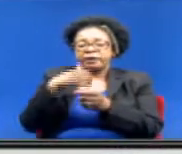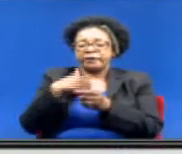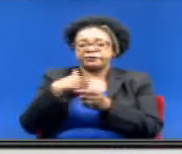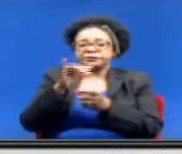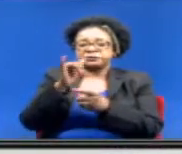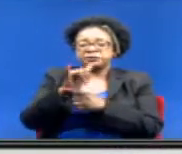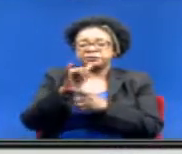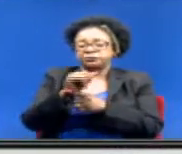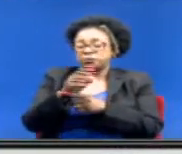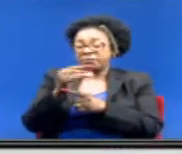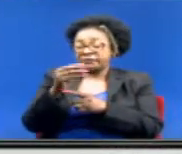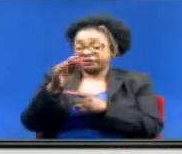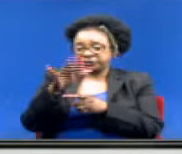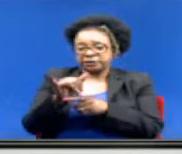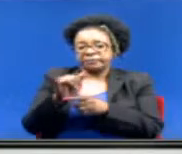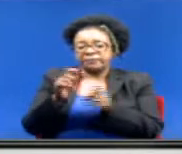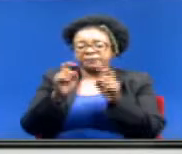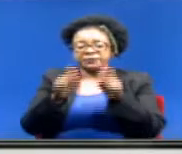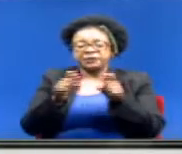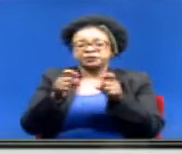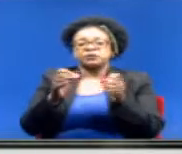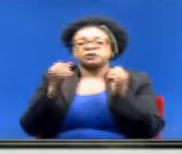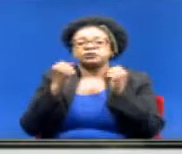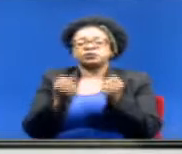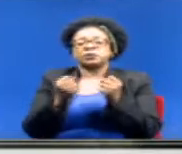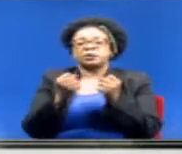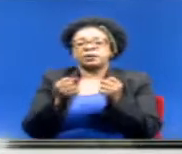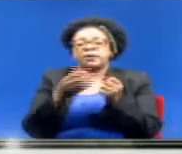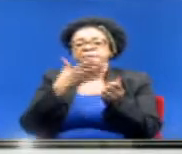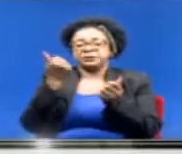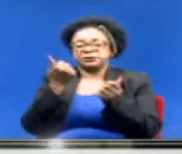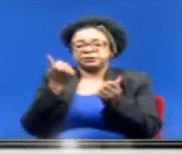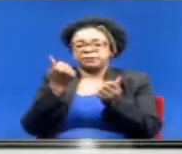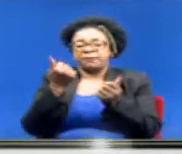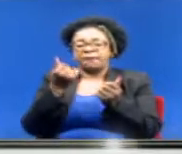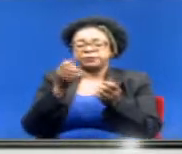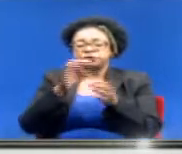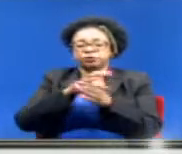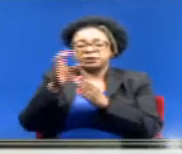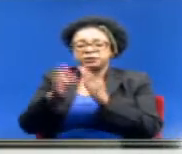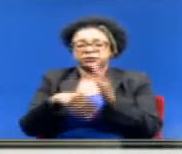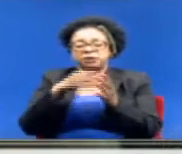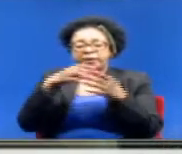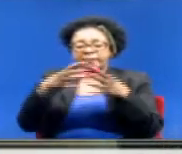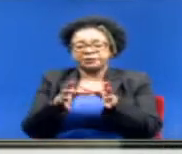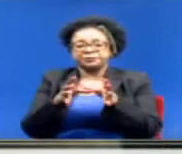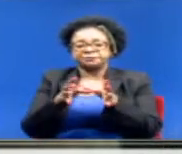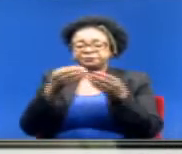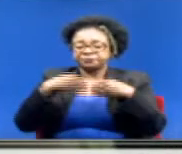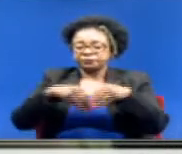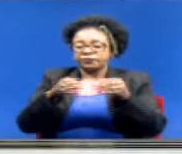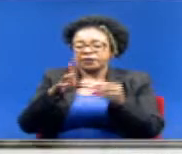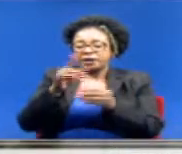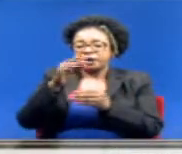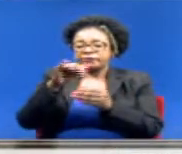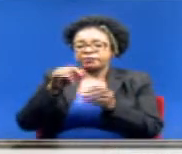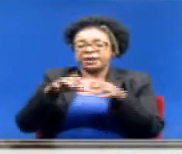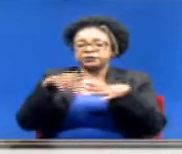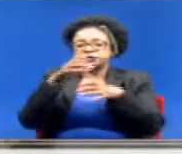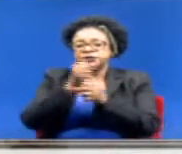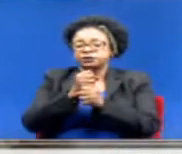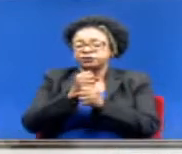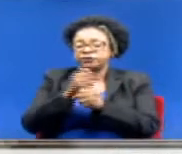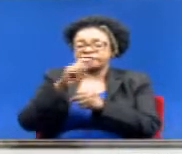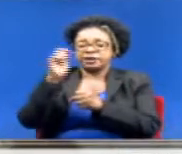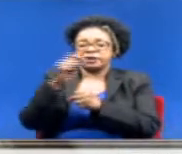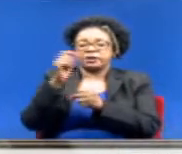be greater need for stronger and better capitalized insurance companies. According to data from the Association of Kenya